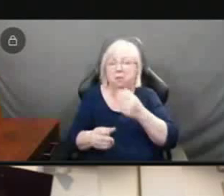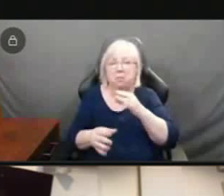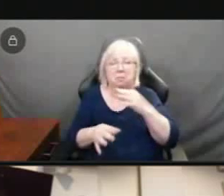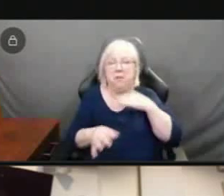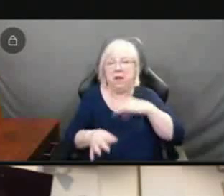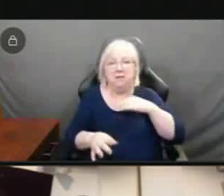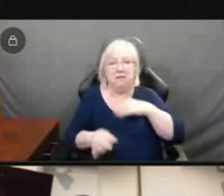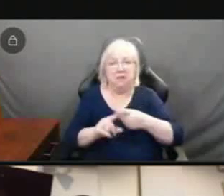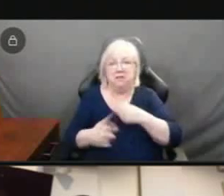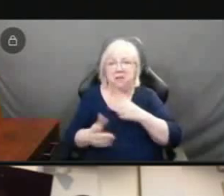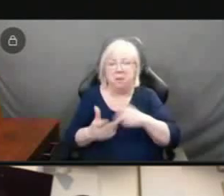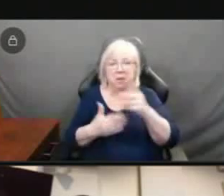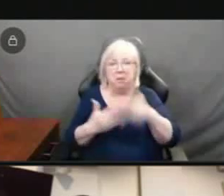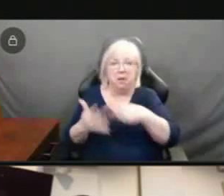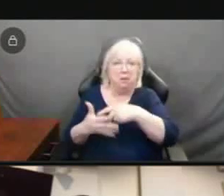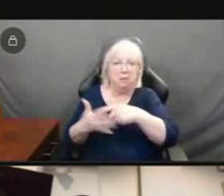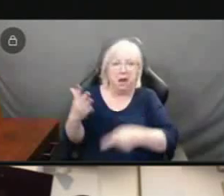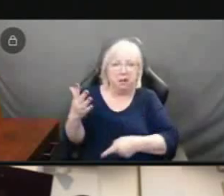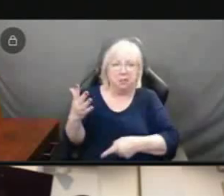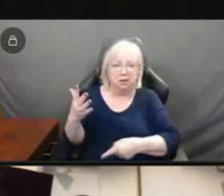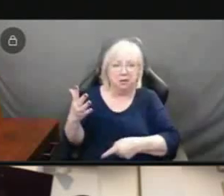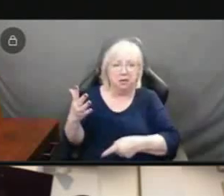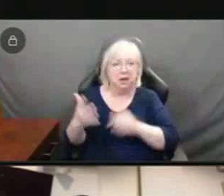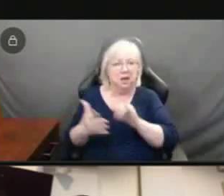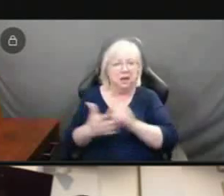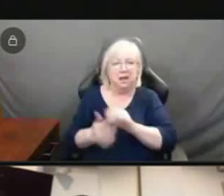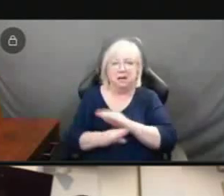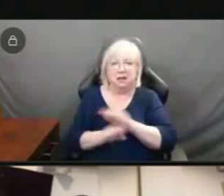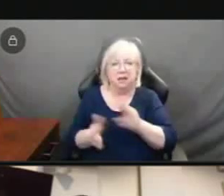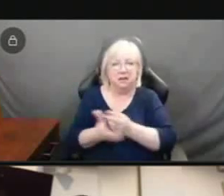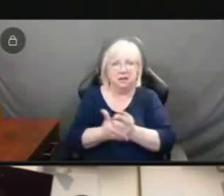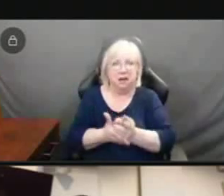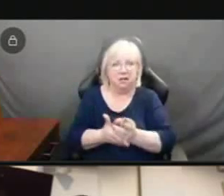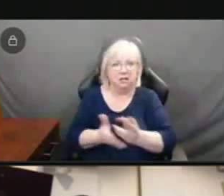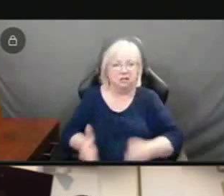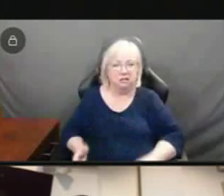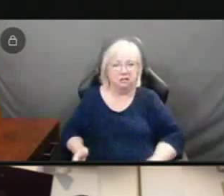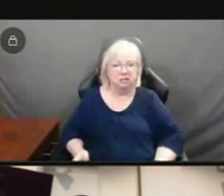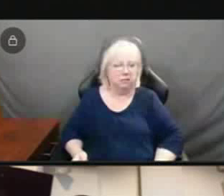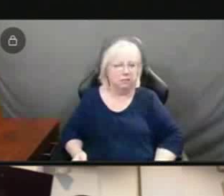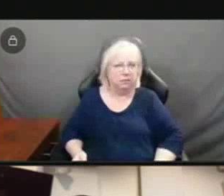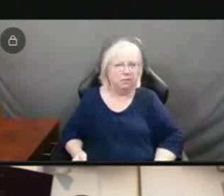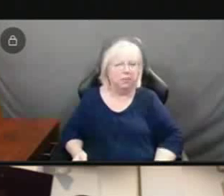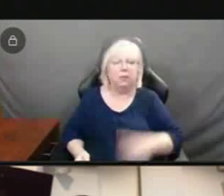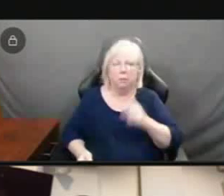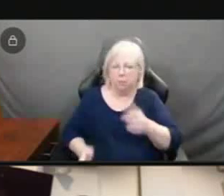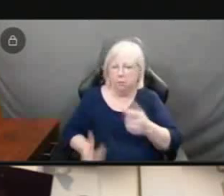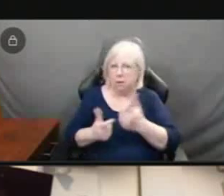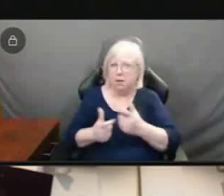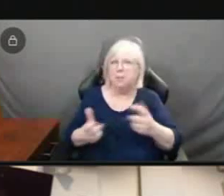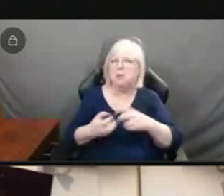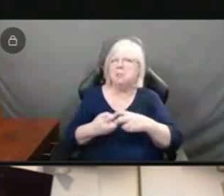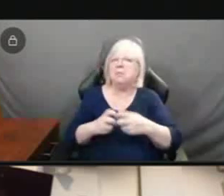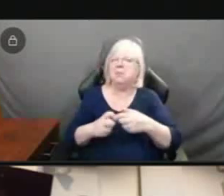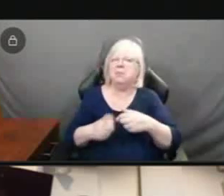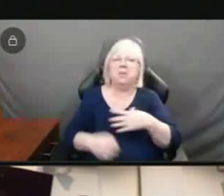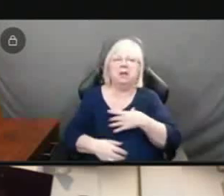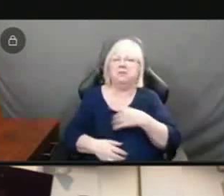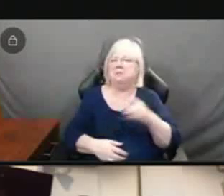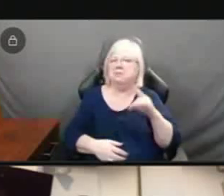these programs. That's dishonest. One of the big problems I don't like about